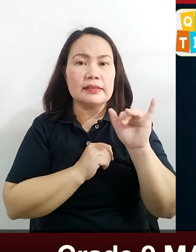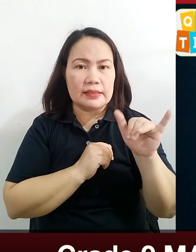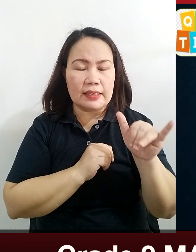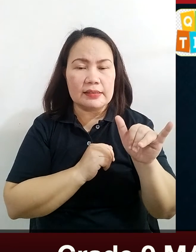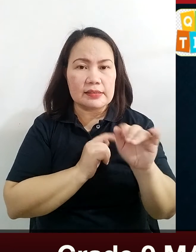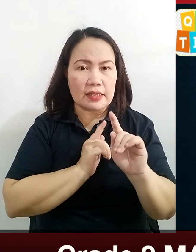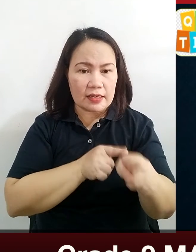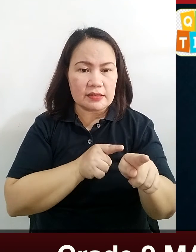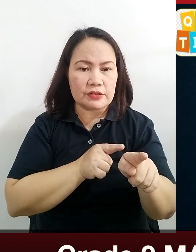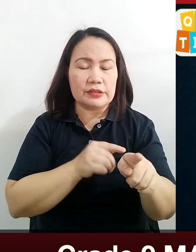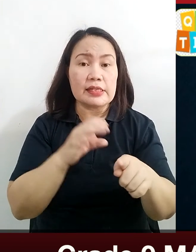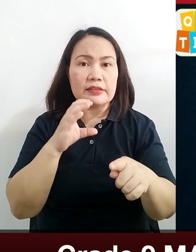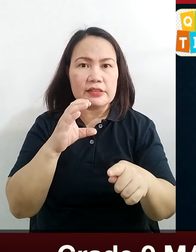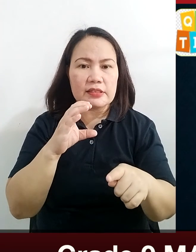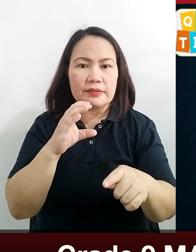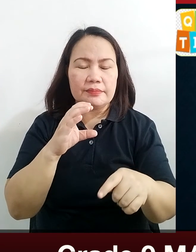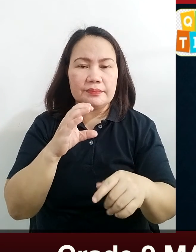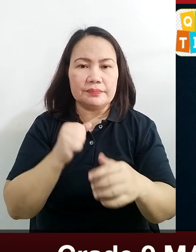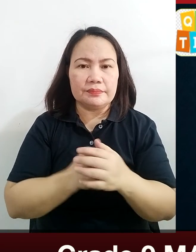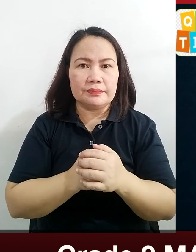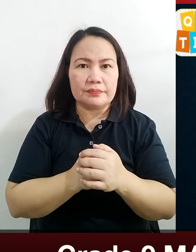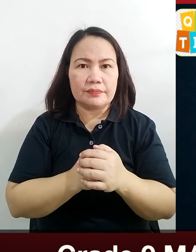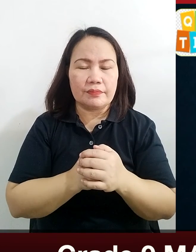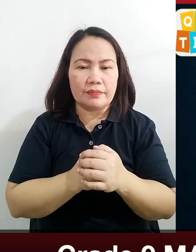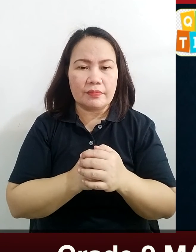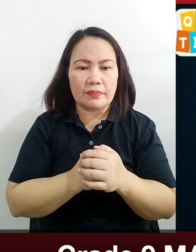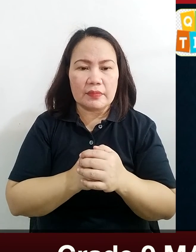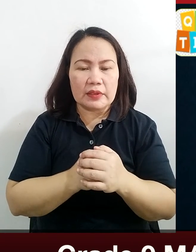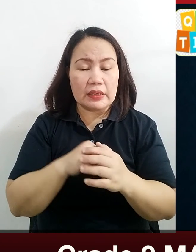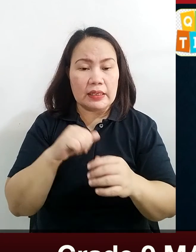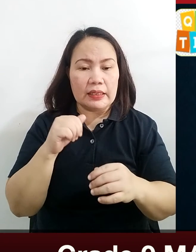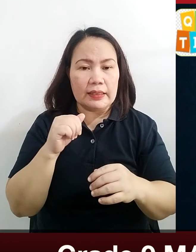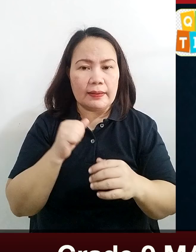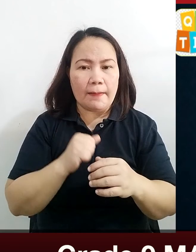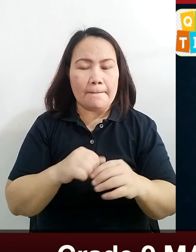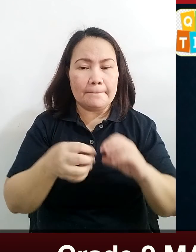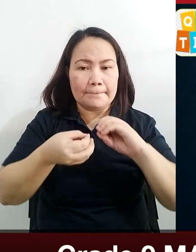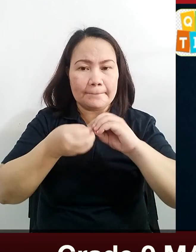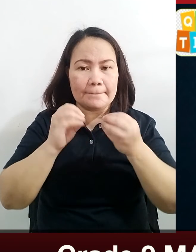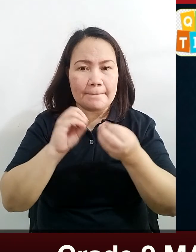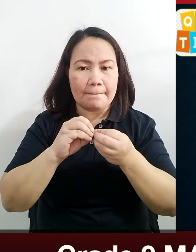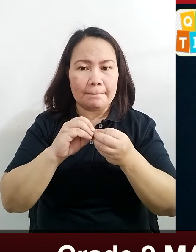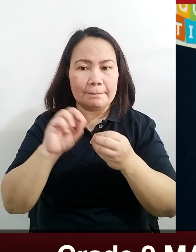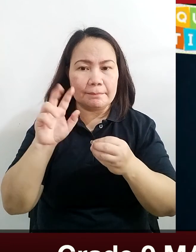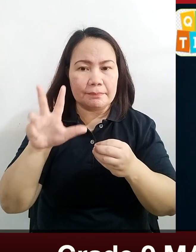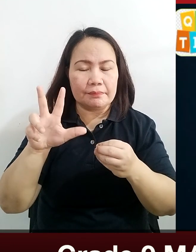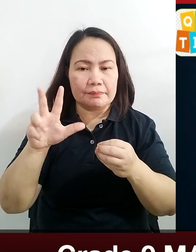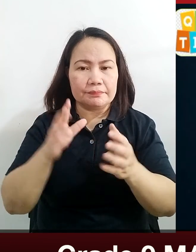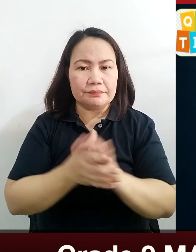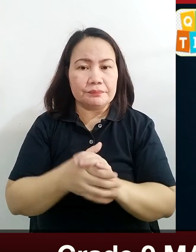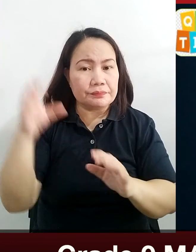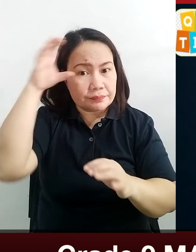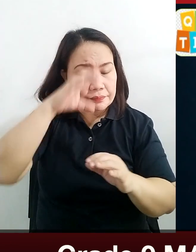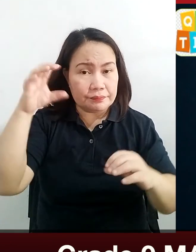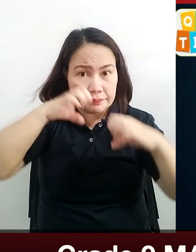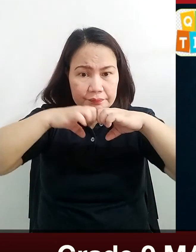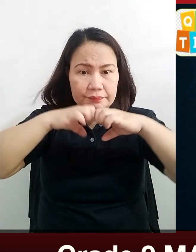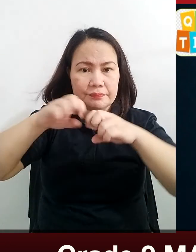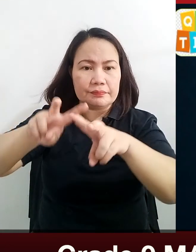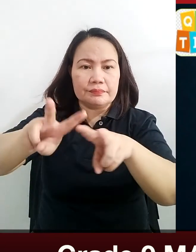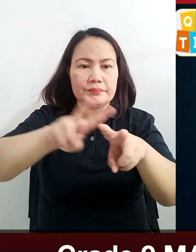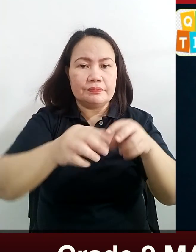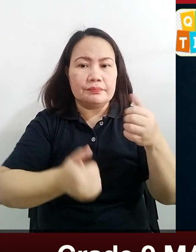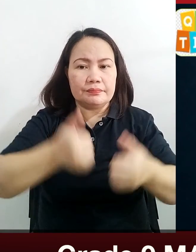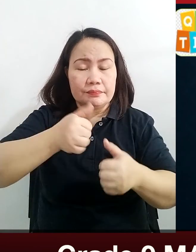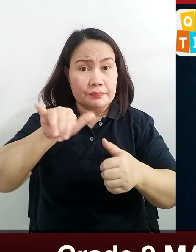Yes, the correct answer is letter C. K is equal to 14. Question number 3. Find